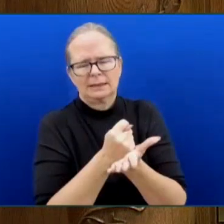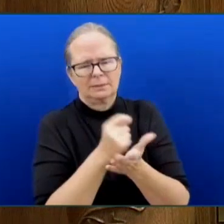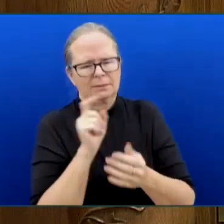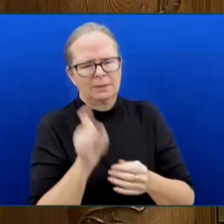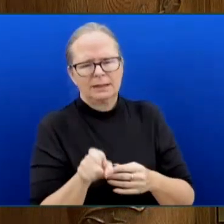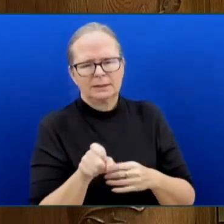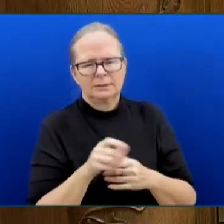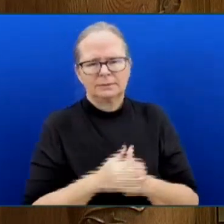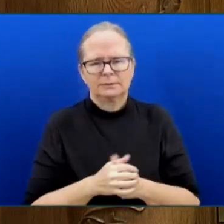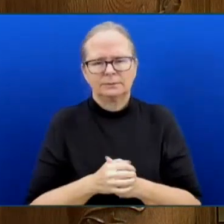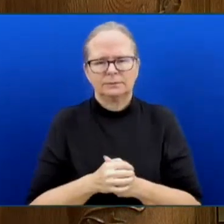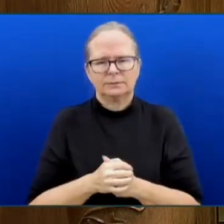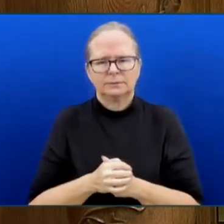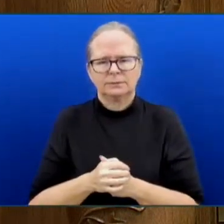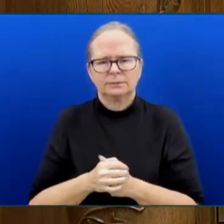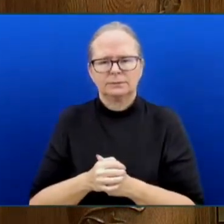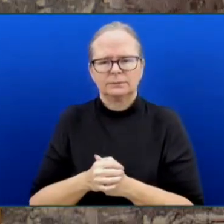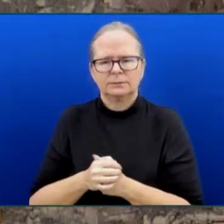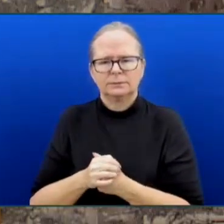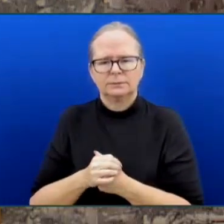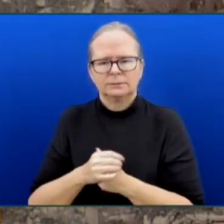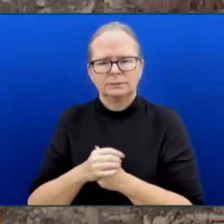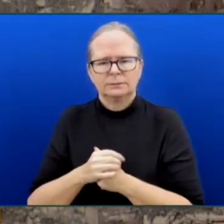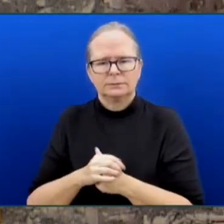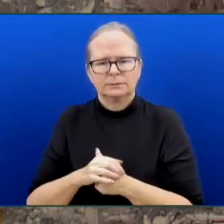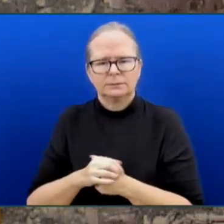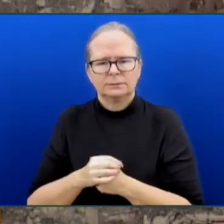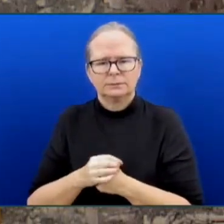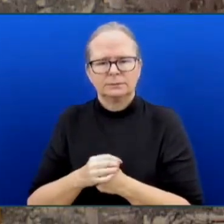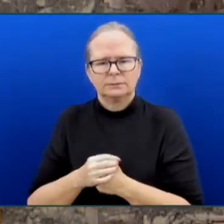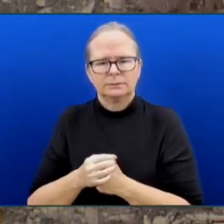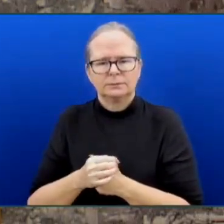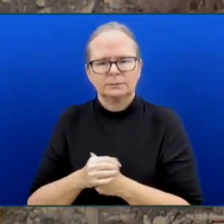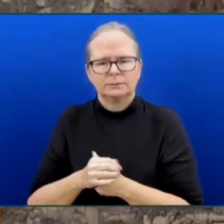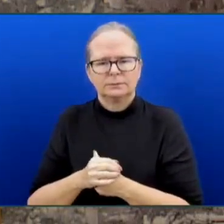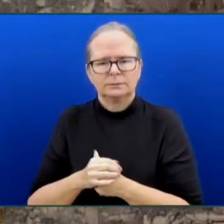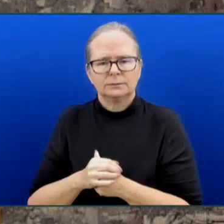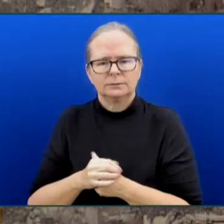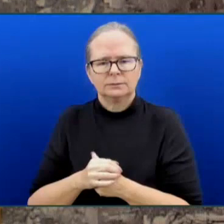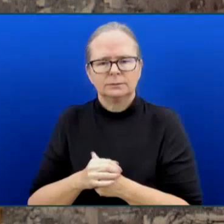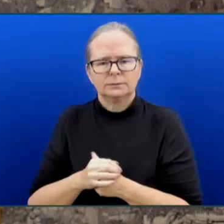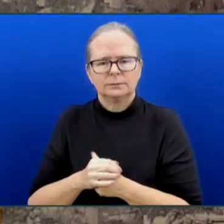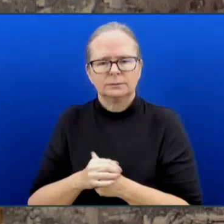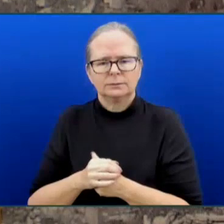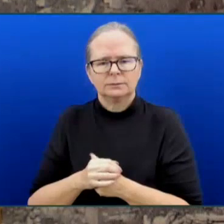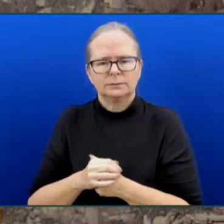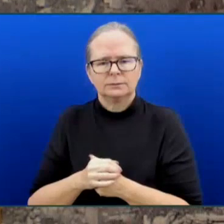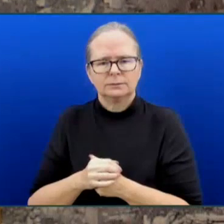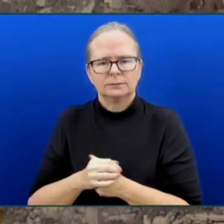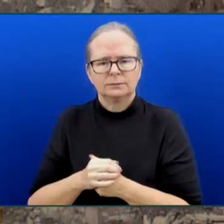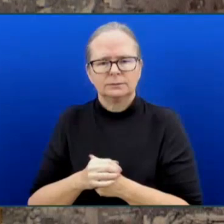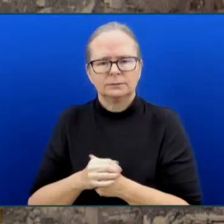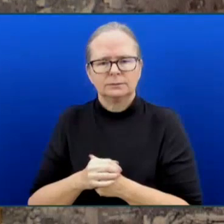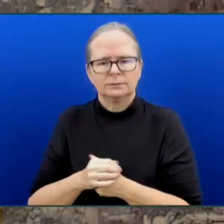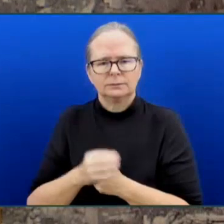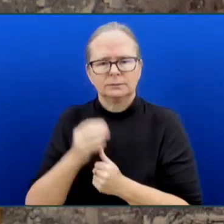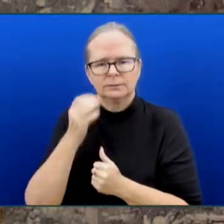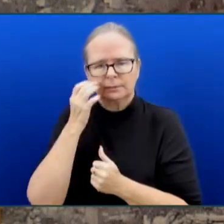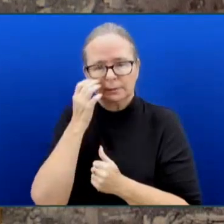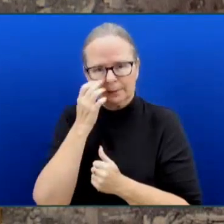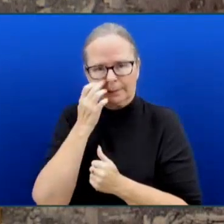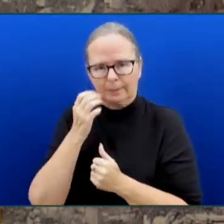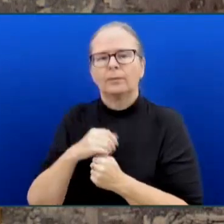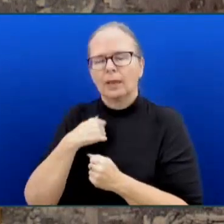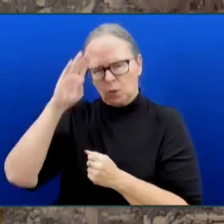Leader of the Official Opposition, supplemental. Thank you, Mr. Speaker. I'm sure British Columbians feel comforted knowing that after